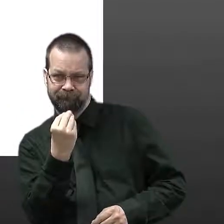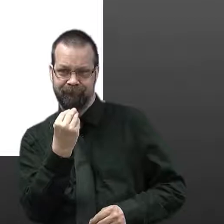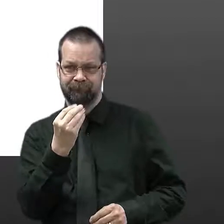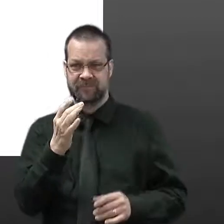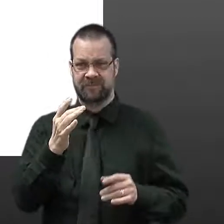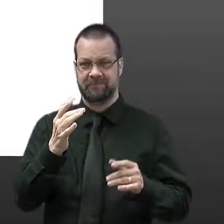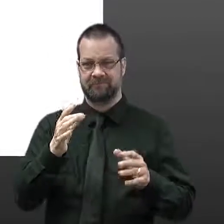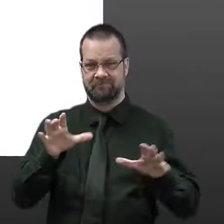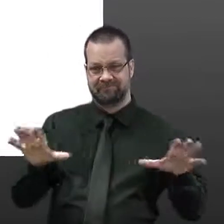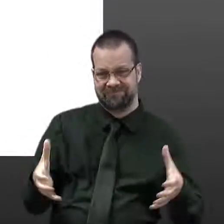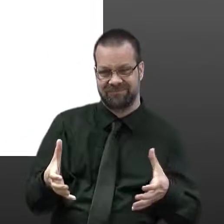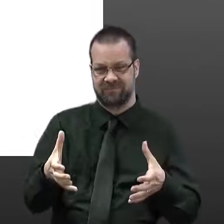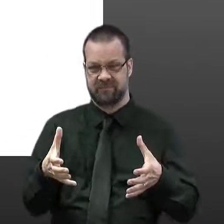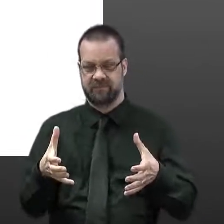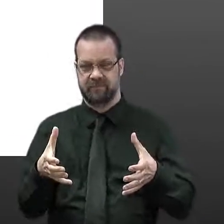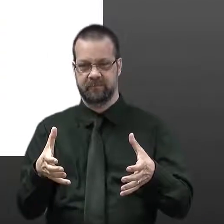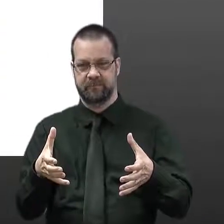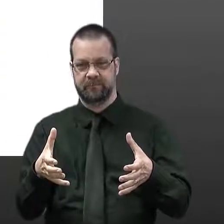Spurs Give.